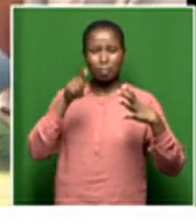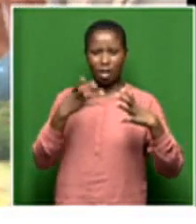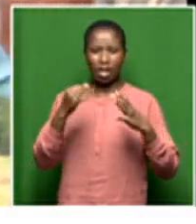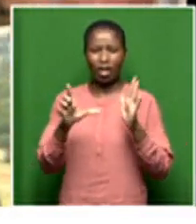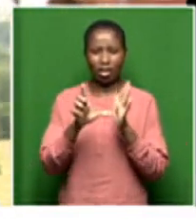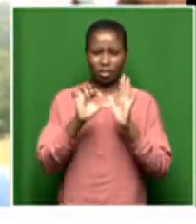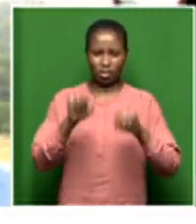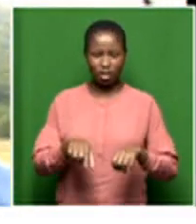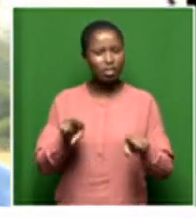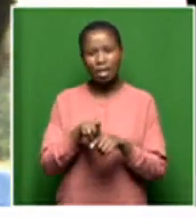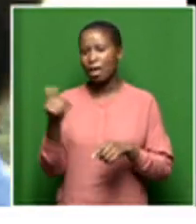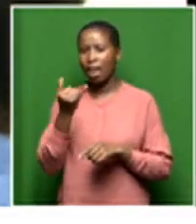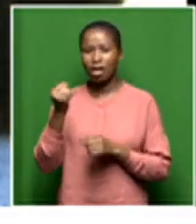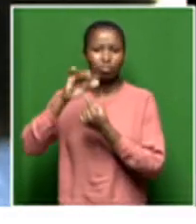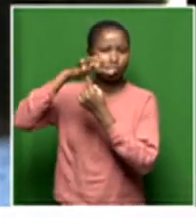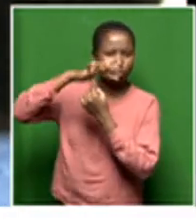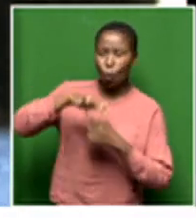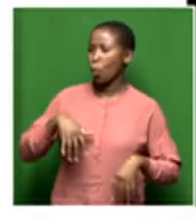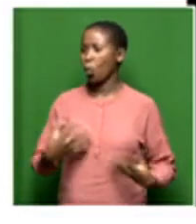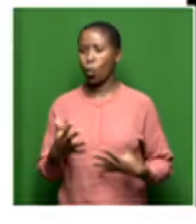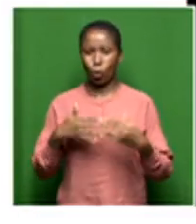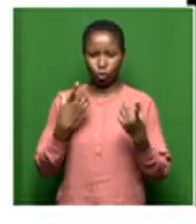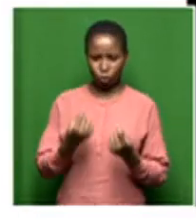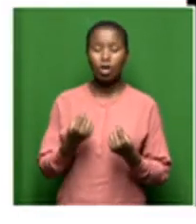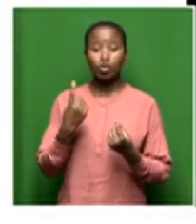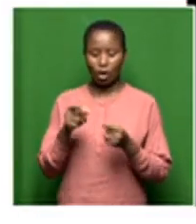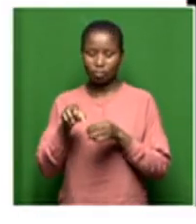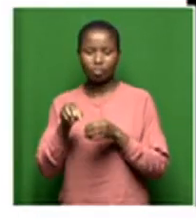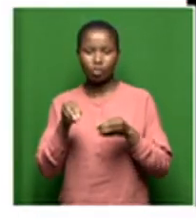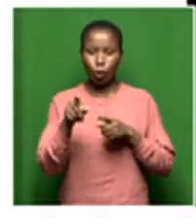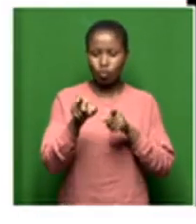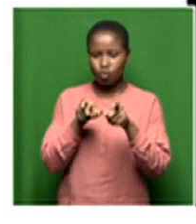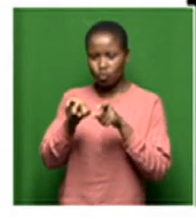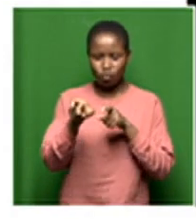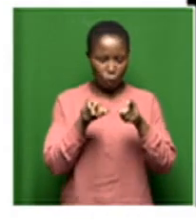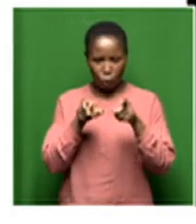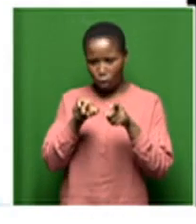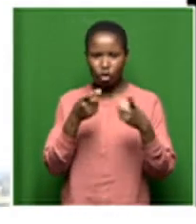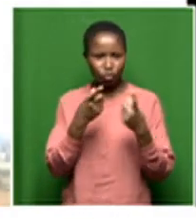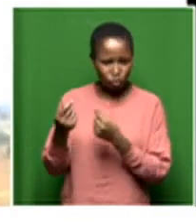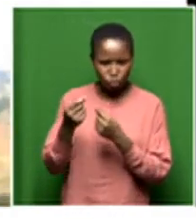helicopter or of a fixed-wing aircraft. You do navigation, meteorology, air law,